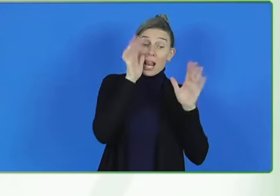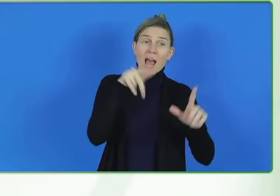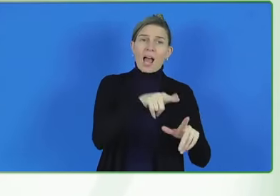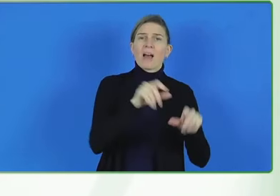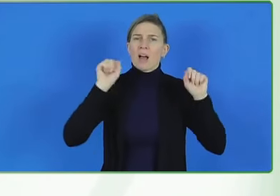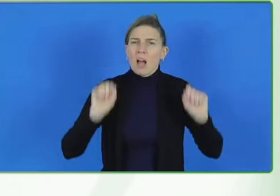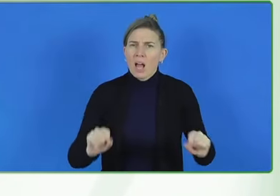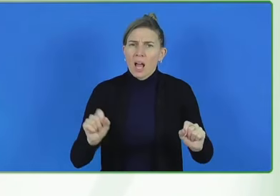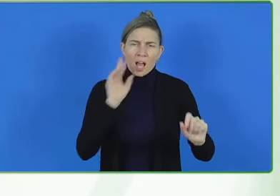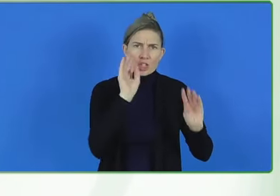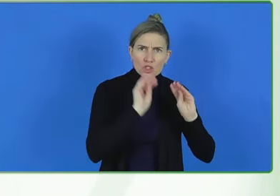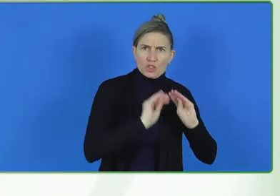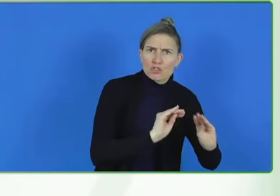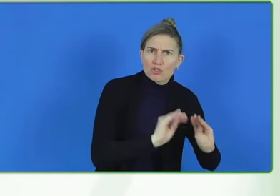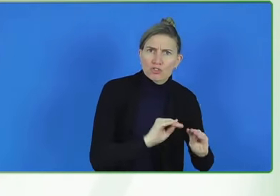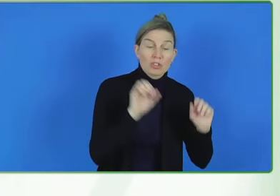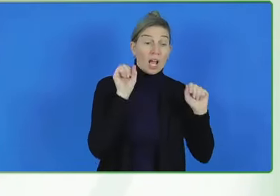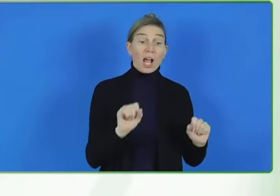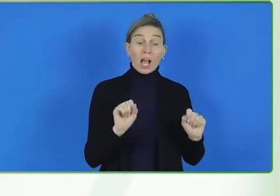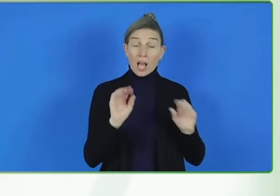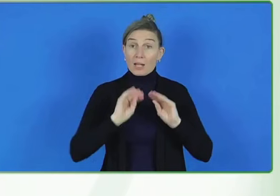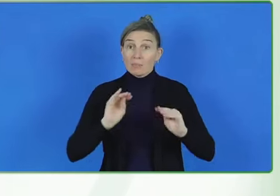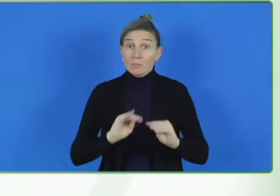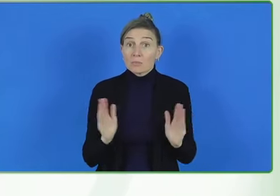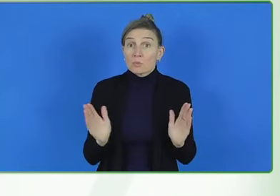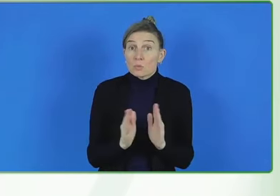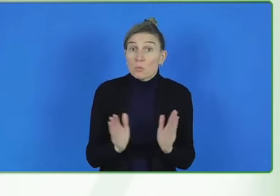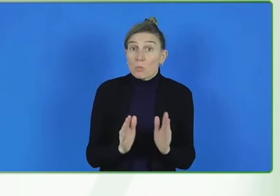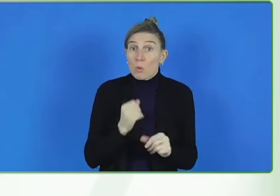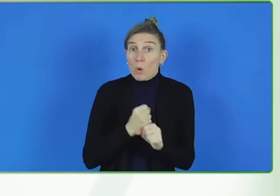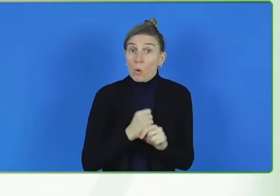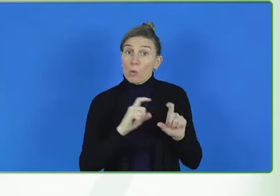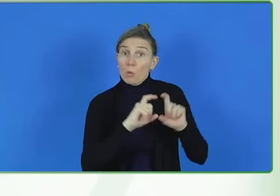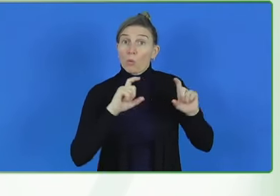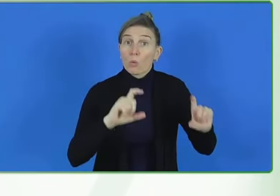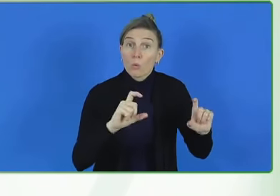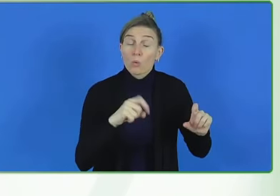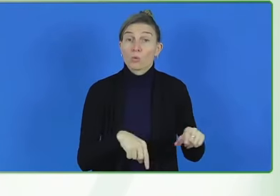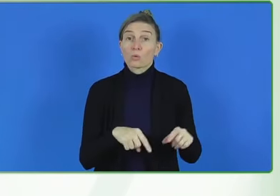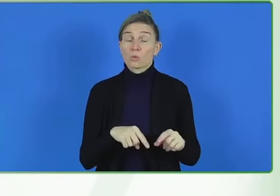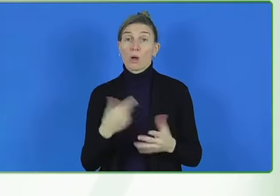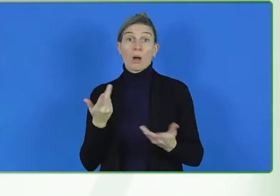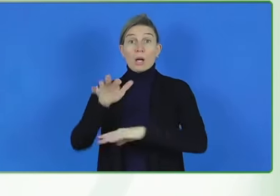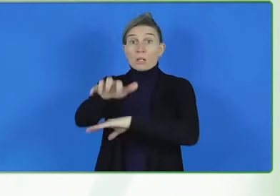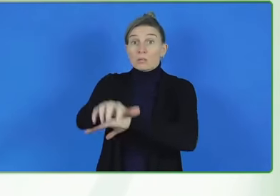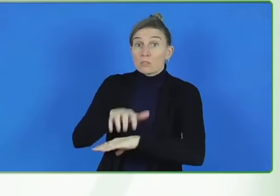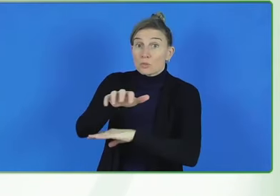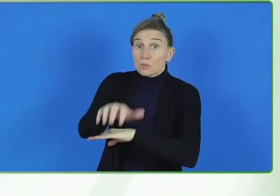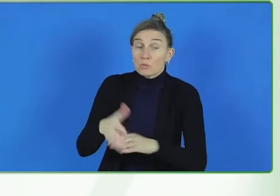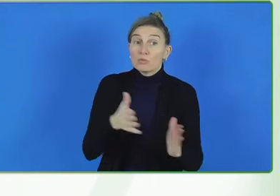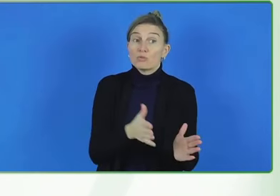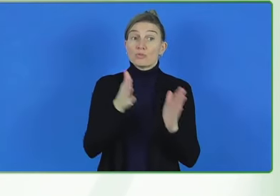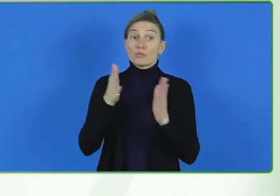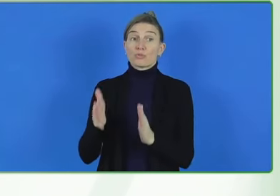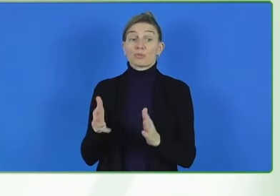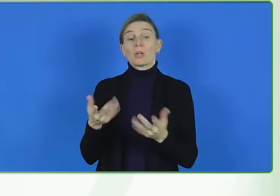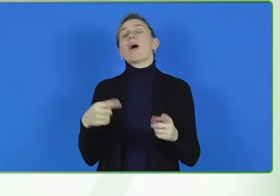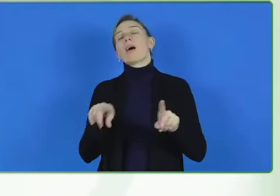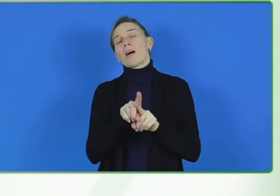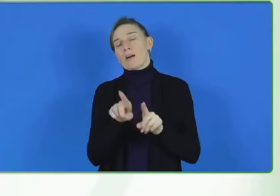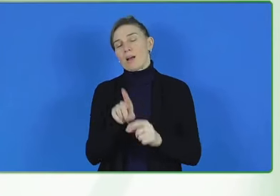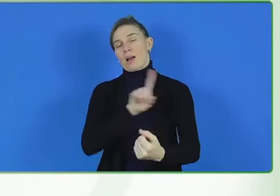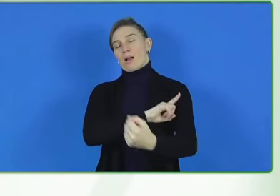small-scale entrepreneurships, agriculture, and other income-generating activities, and of course, capacity building and